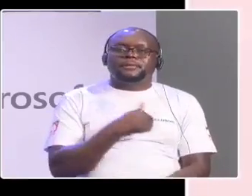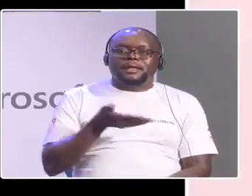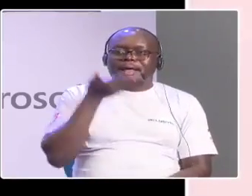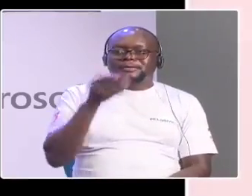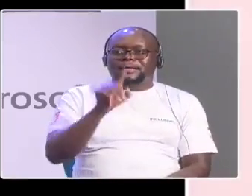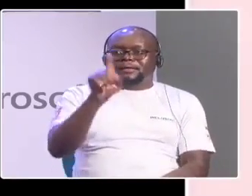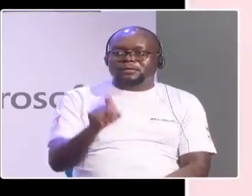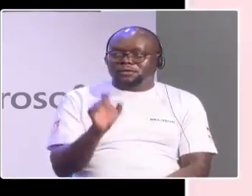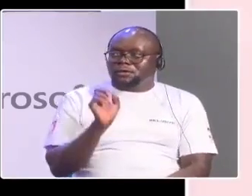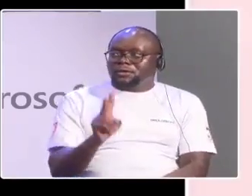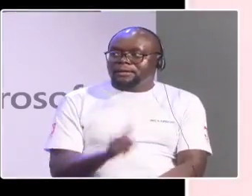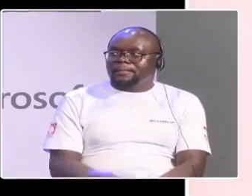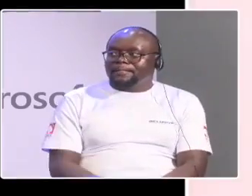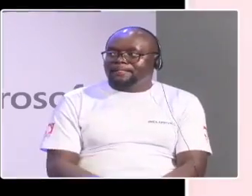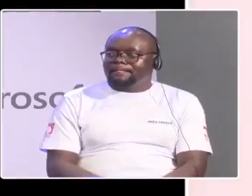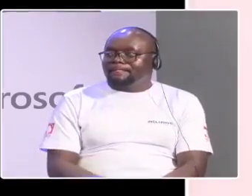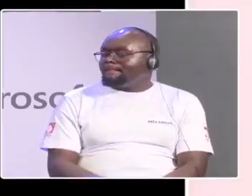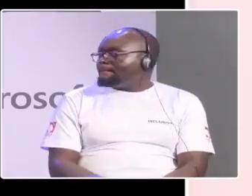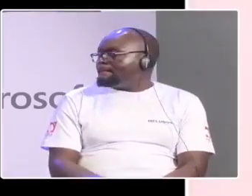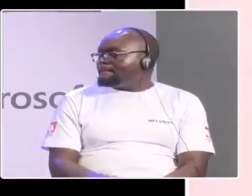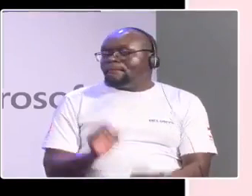the questions, okay? I mean,